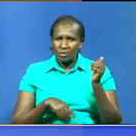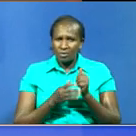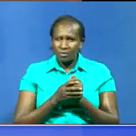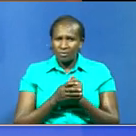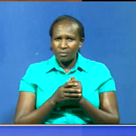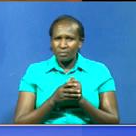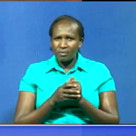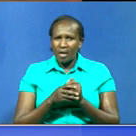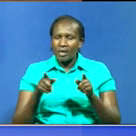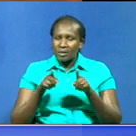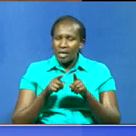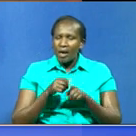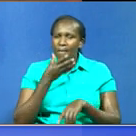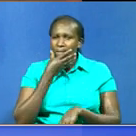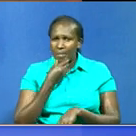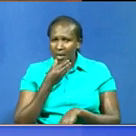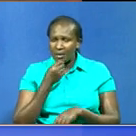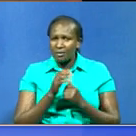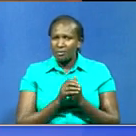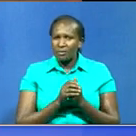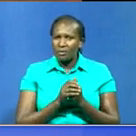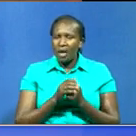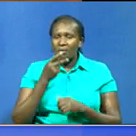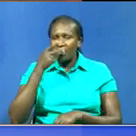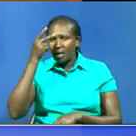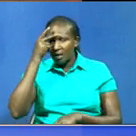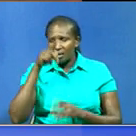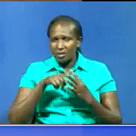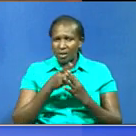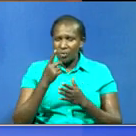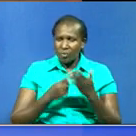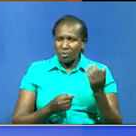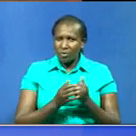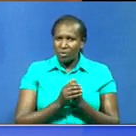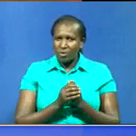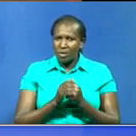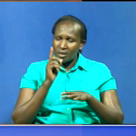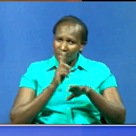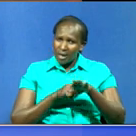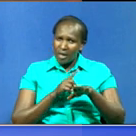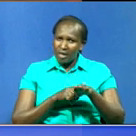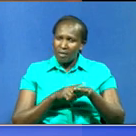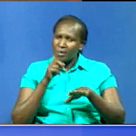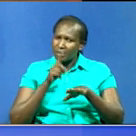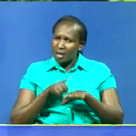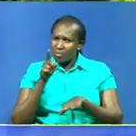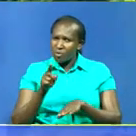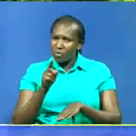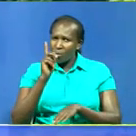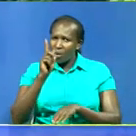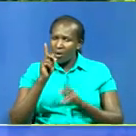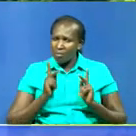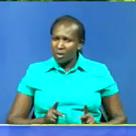yako kama mwanaume, a parent, inaanzaga when you marry. That's a season. When you are a single person and you